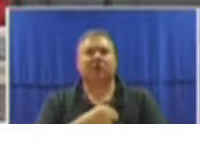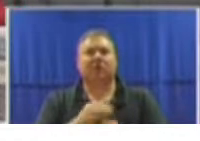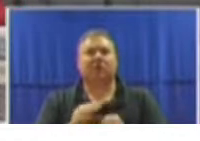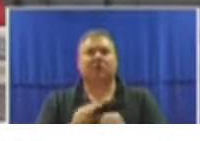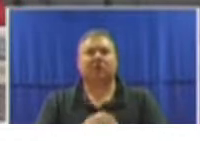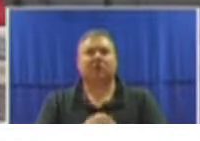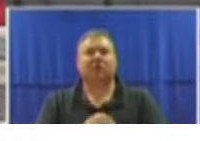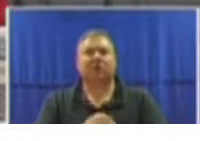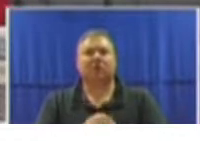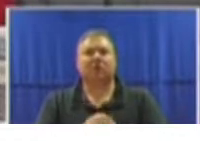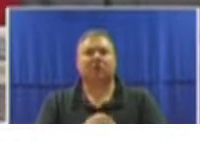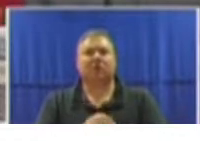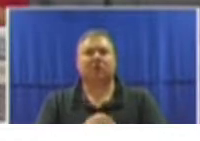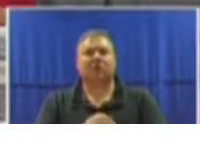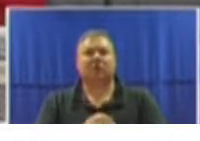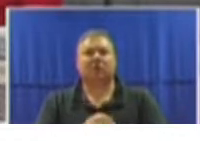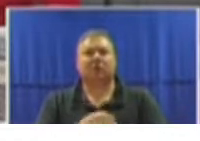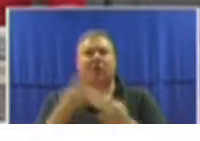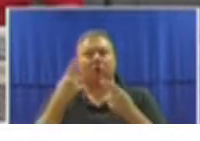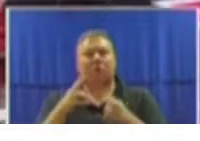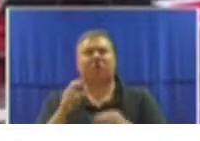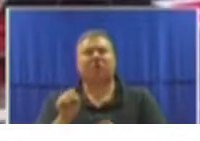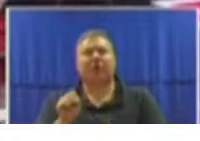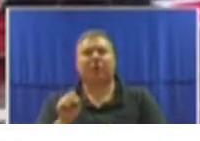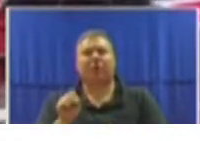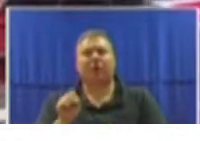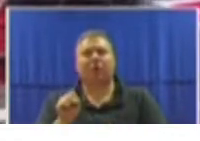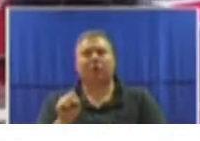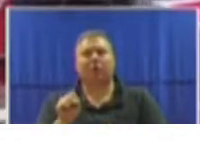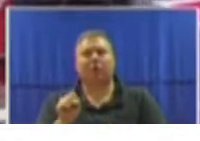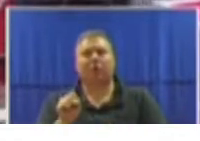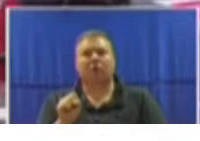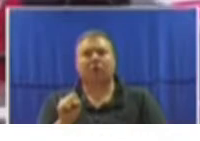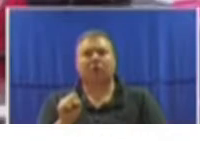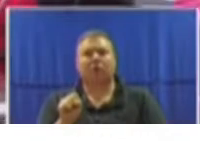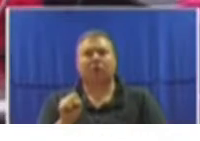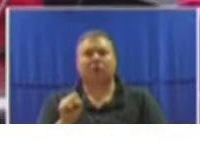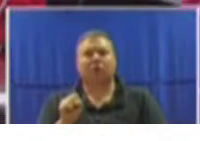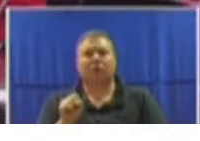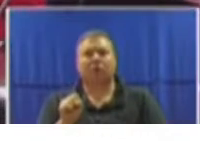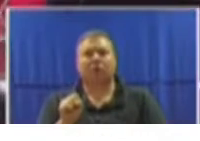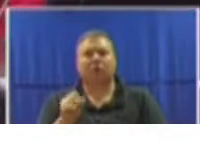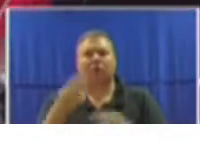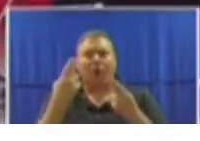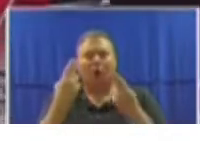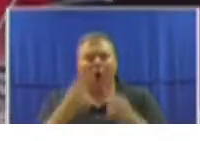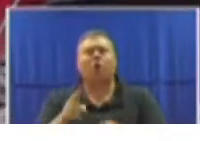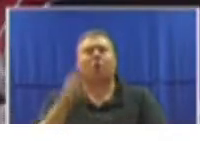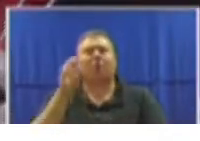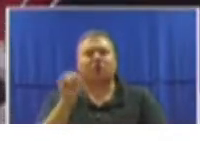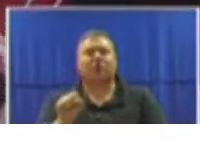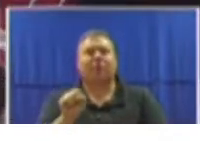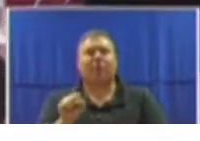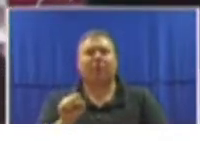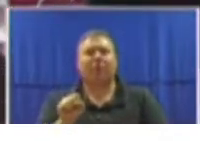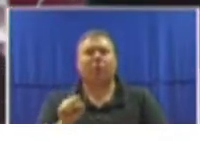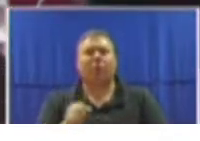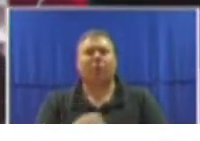Honorable Shivambu. Honorable Shivambu. Honorable